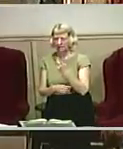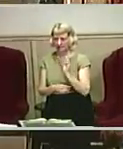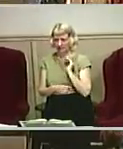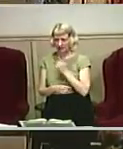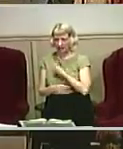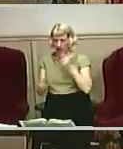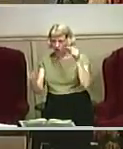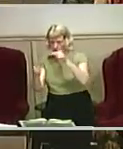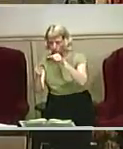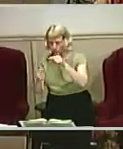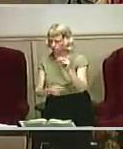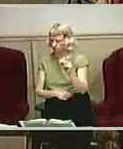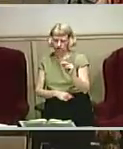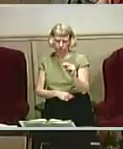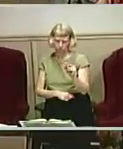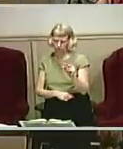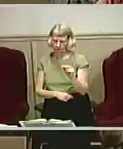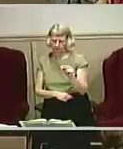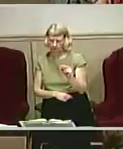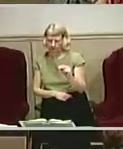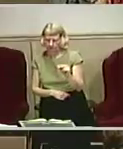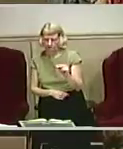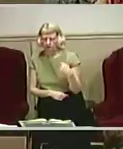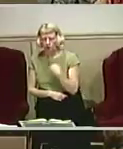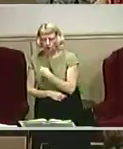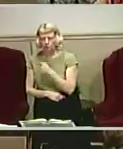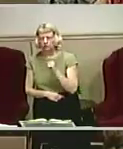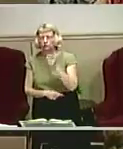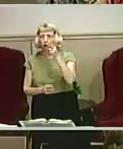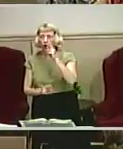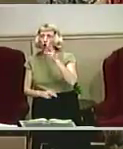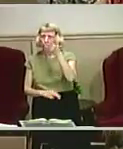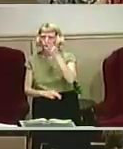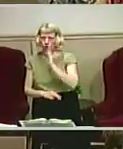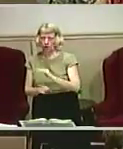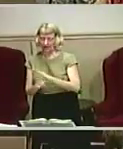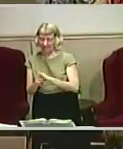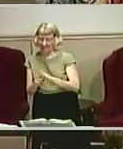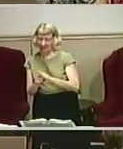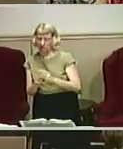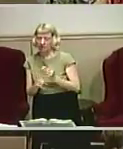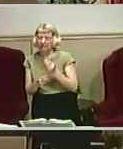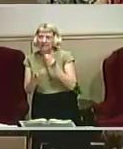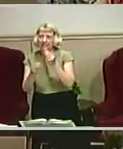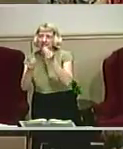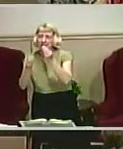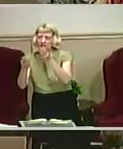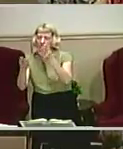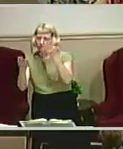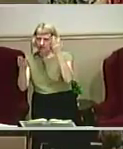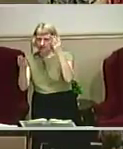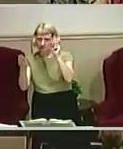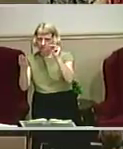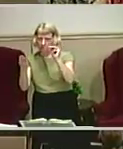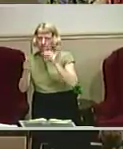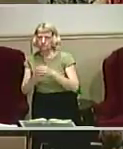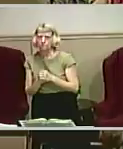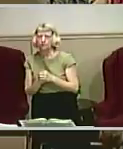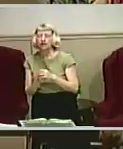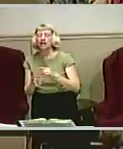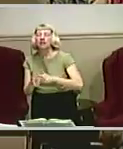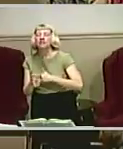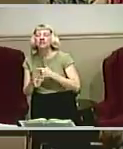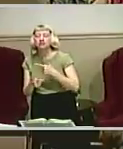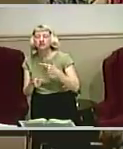thought? No. We should honor God enough that we should be given to God. And